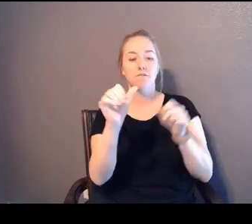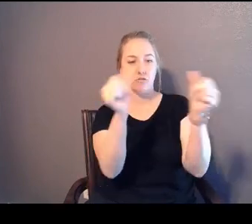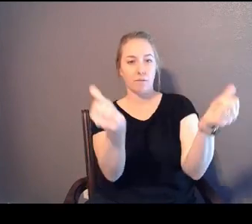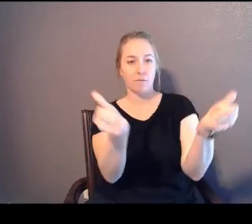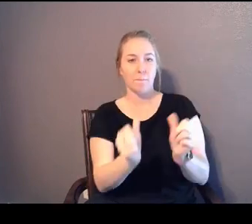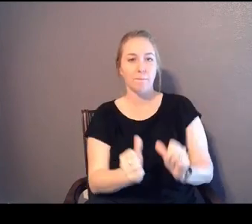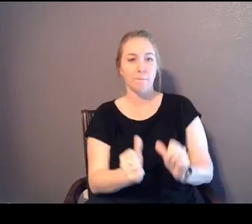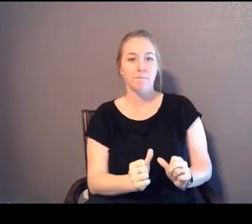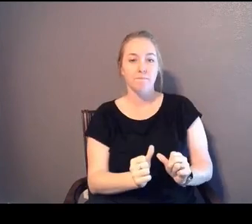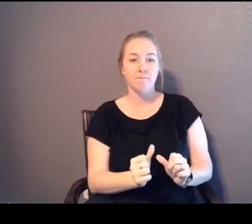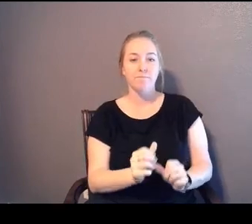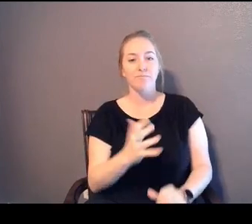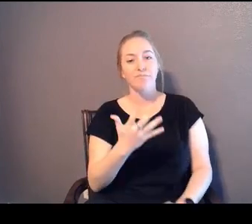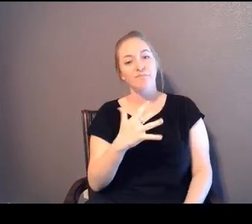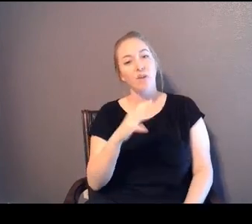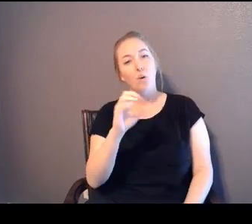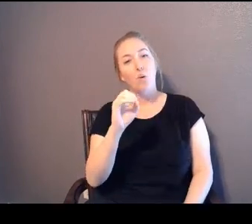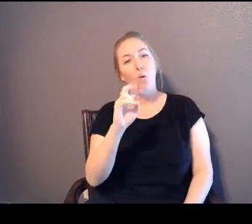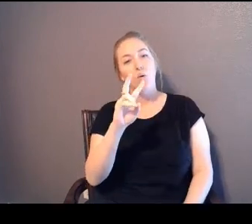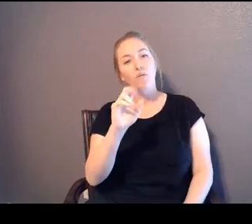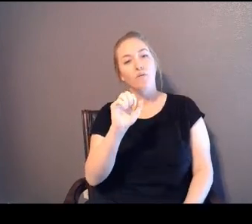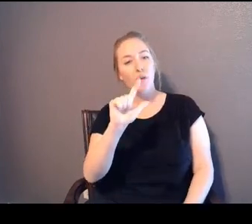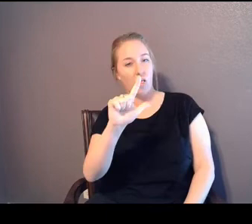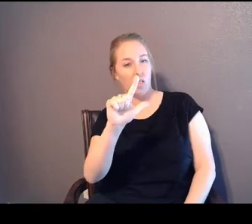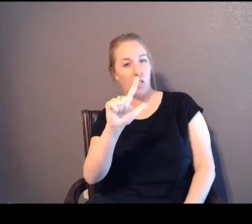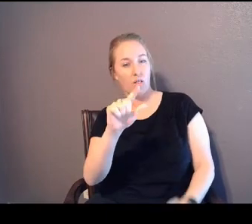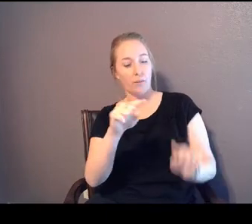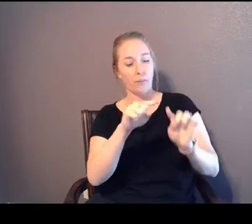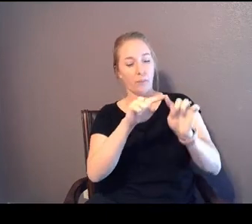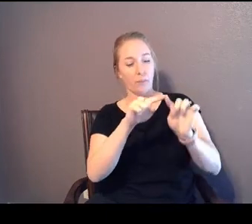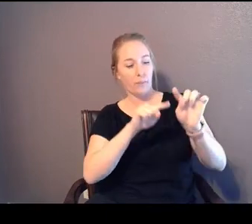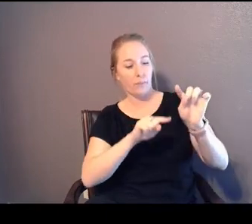of ovals, maybe,